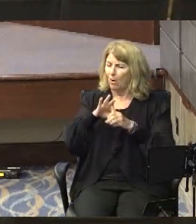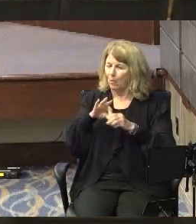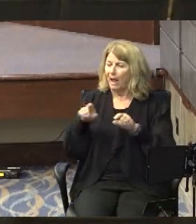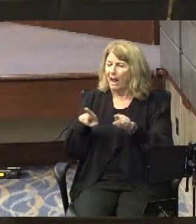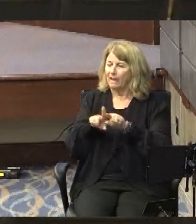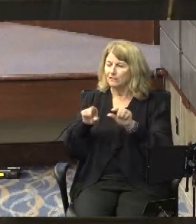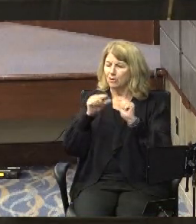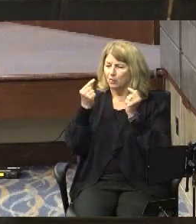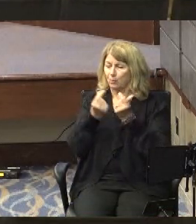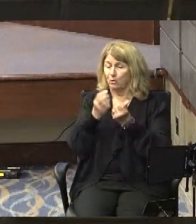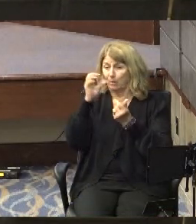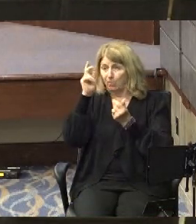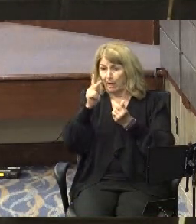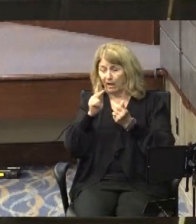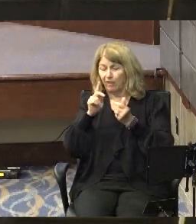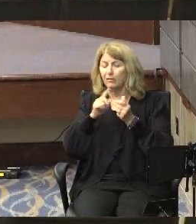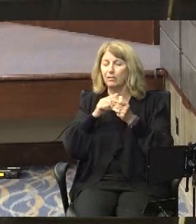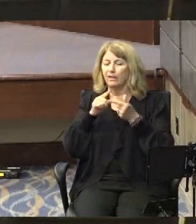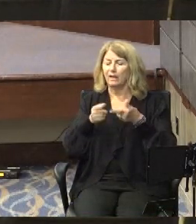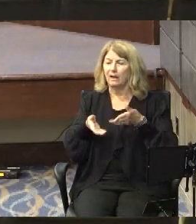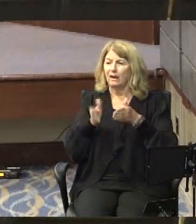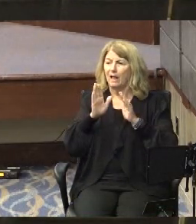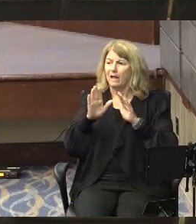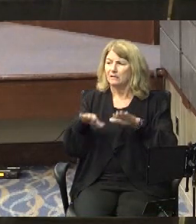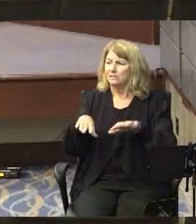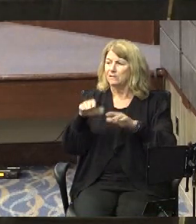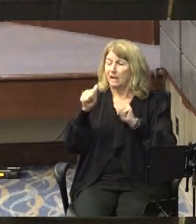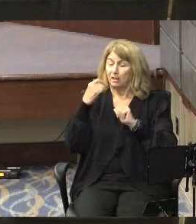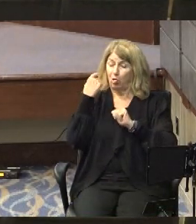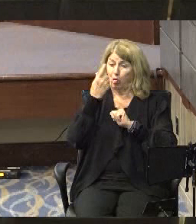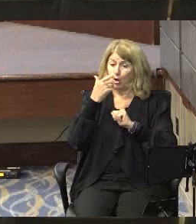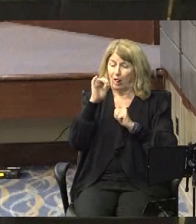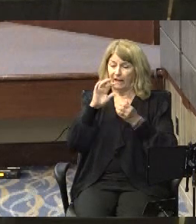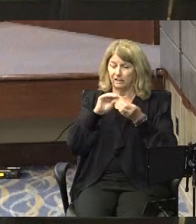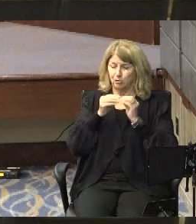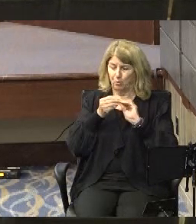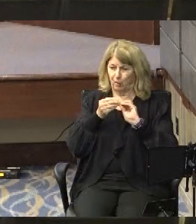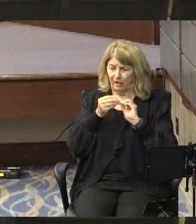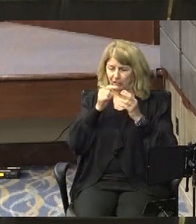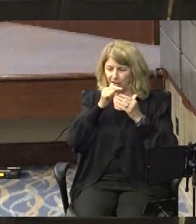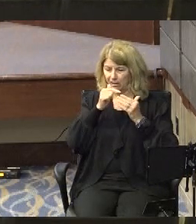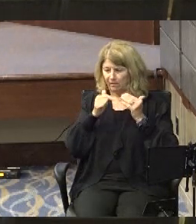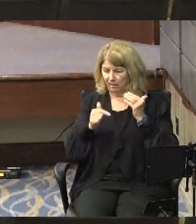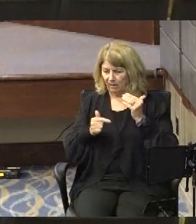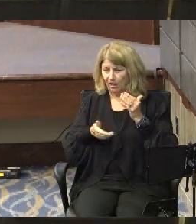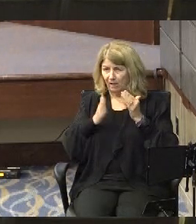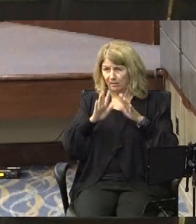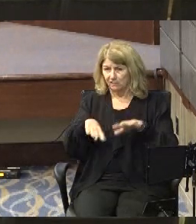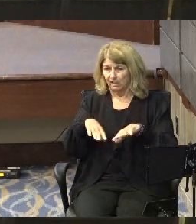Then let's take, it looks numerically, I think we're going to go ahead and take up